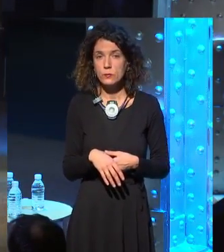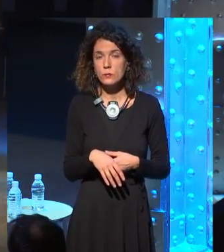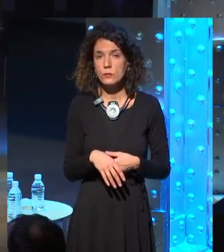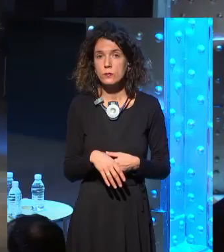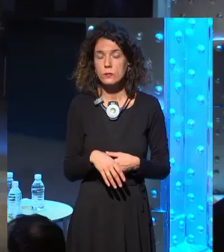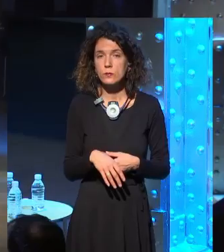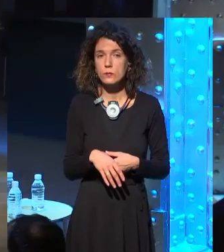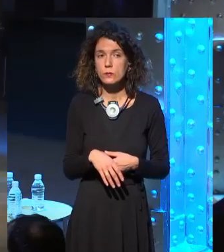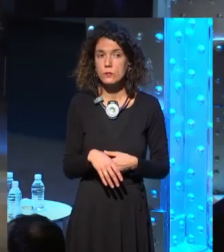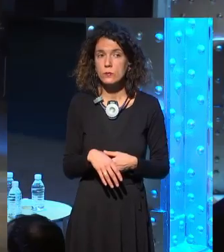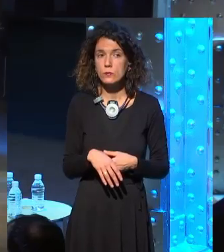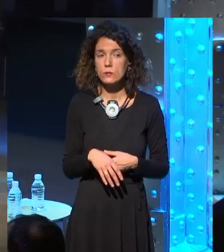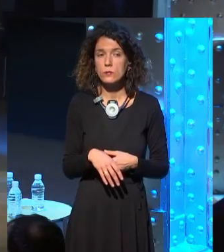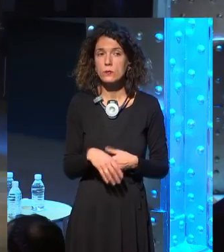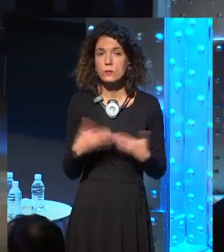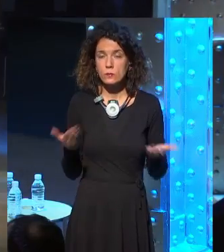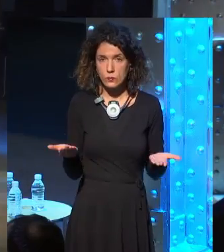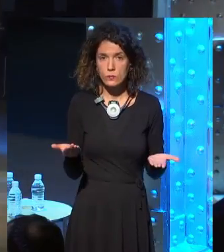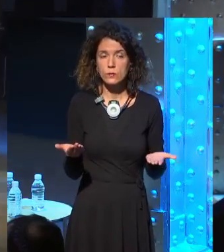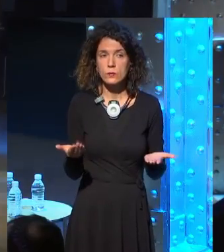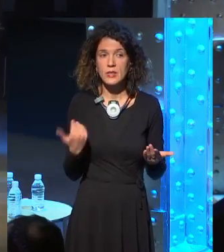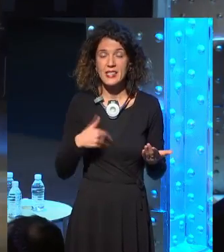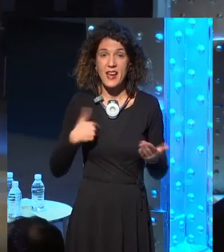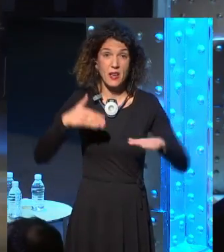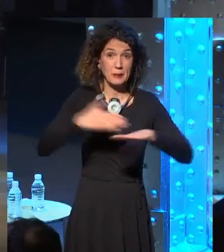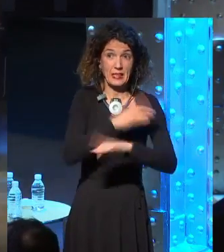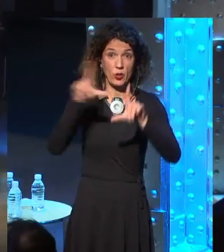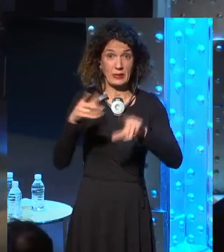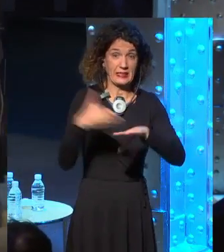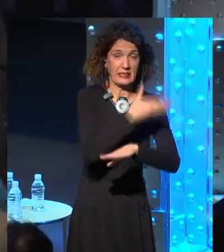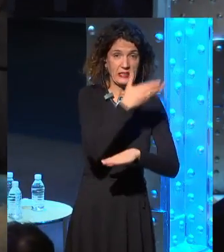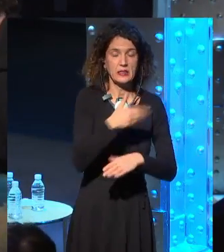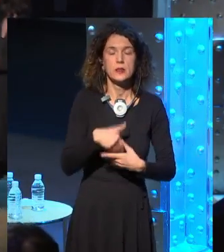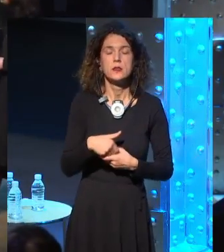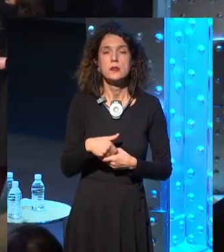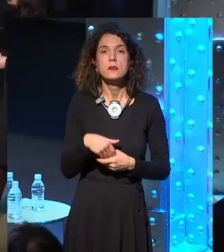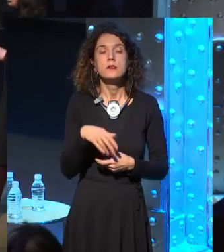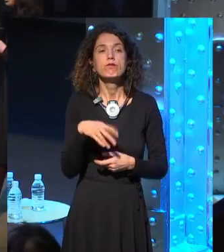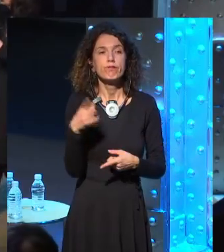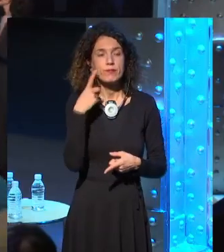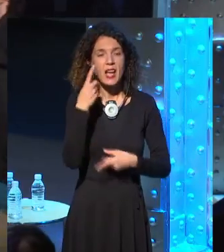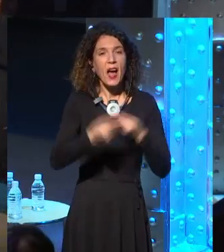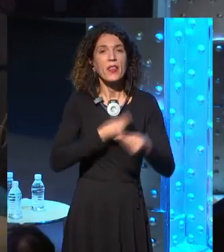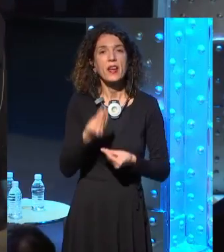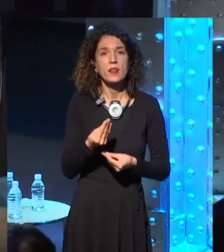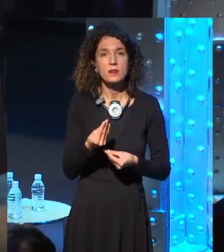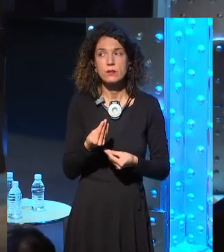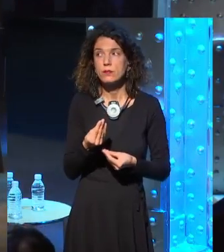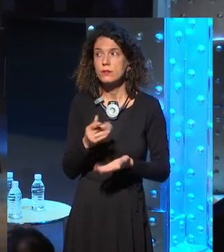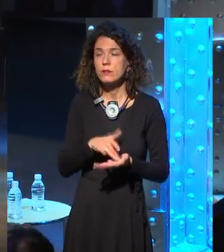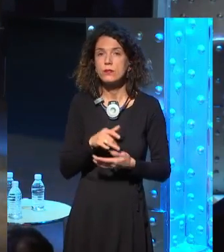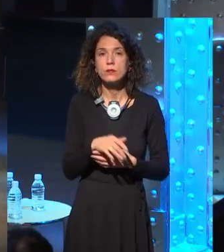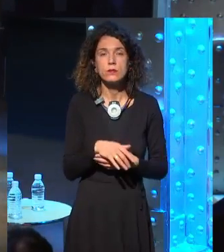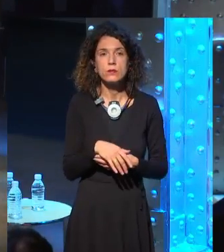For some reason I went too fast there. So what we do need to do is, of course, to try to make a